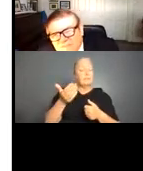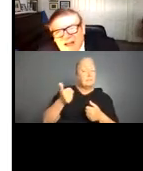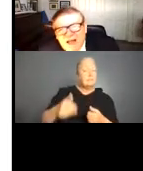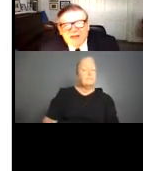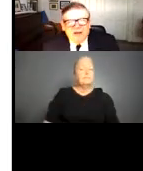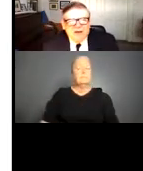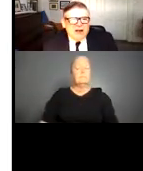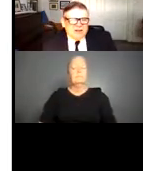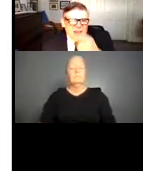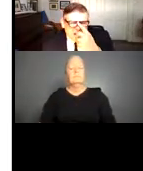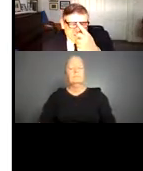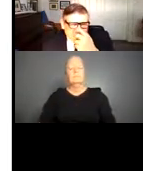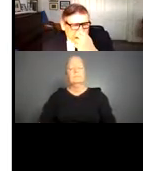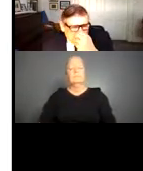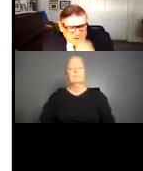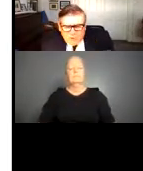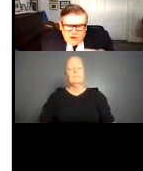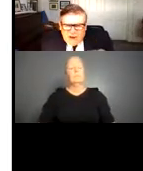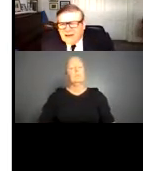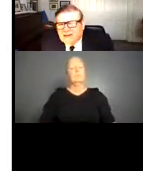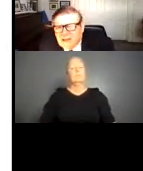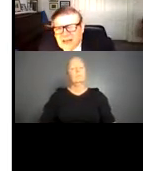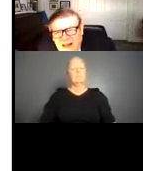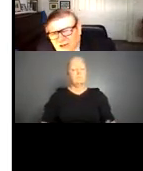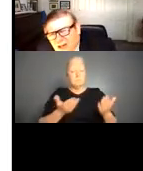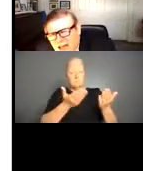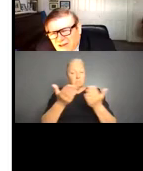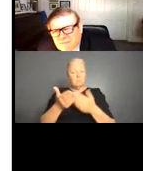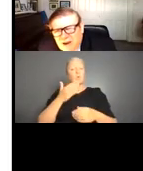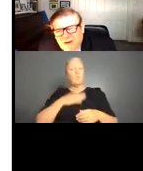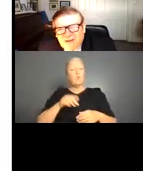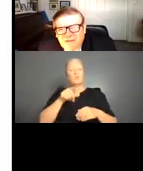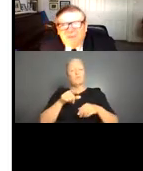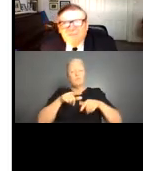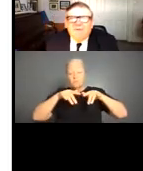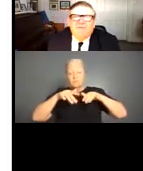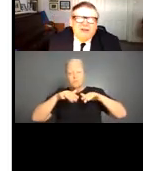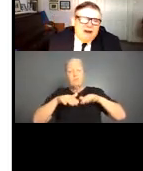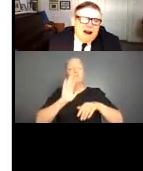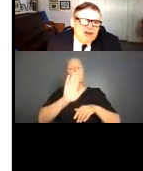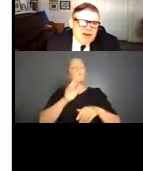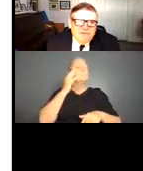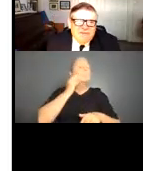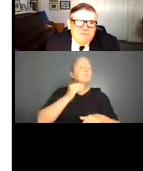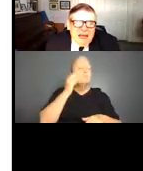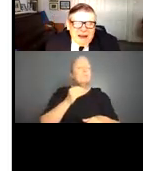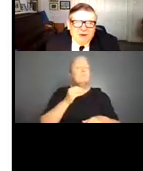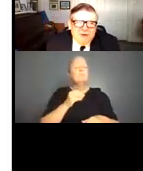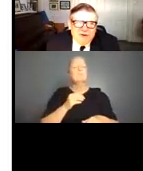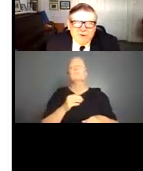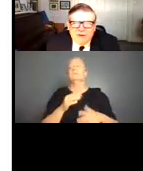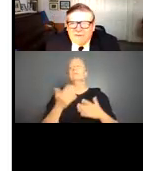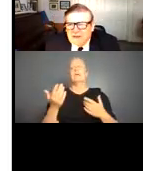right. Is there anybody who wants to add into the chat now? Do they have experience of this rationing of